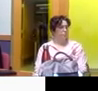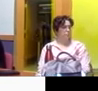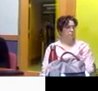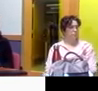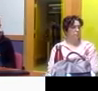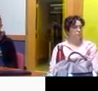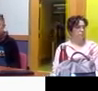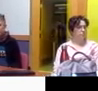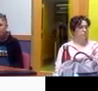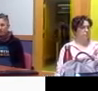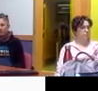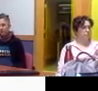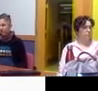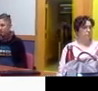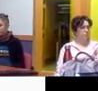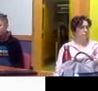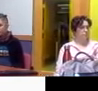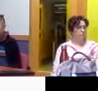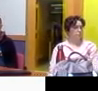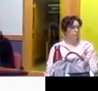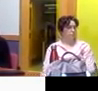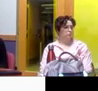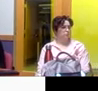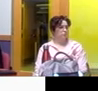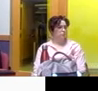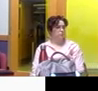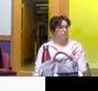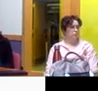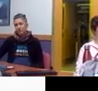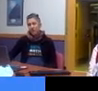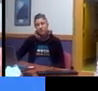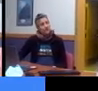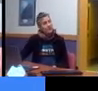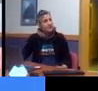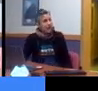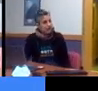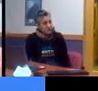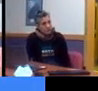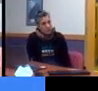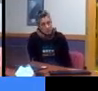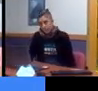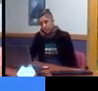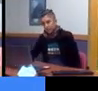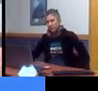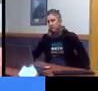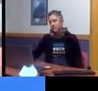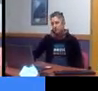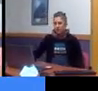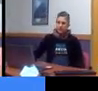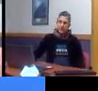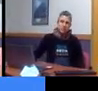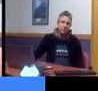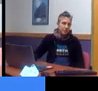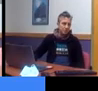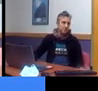make it better for patients? So now we're on the next slide. So this is after an appointment. So